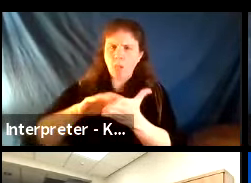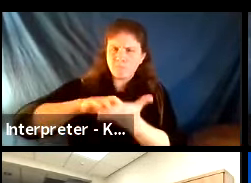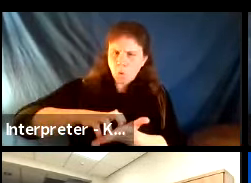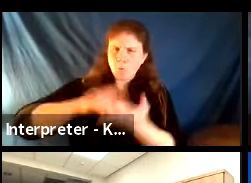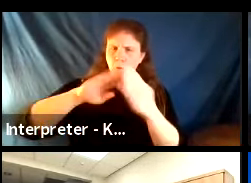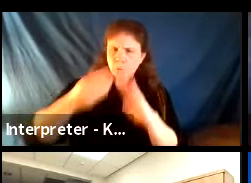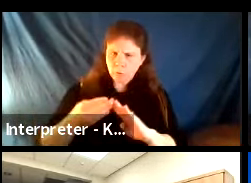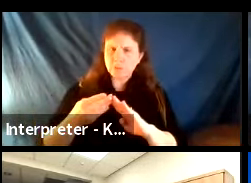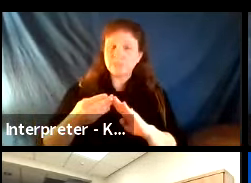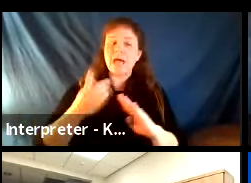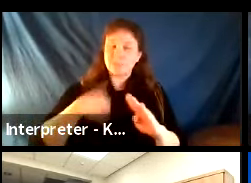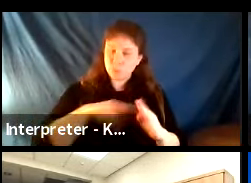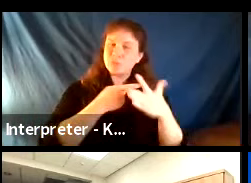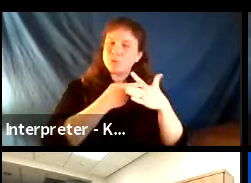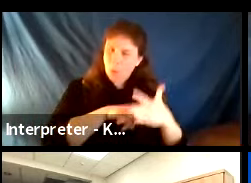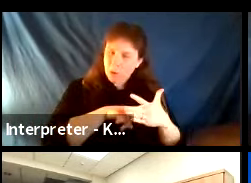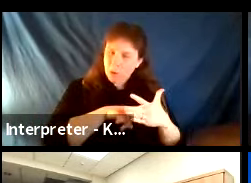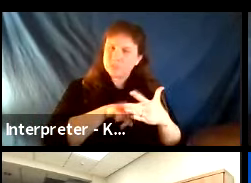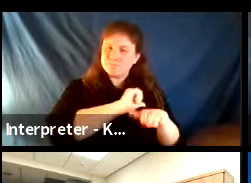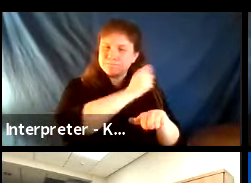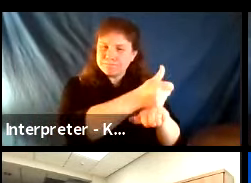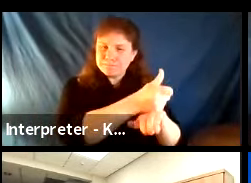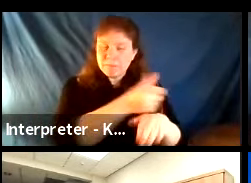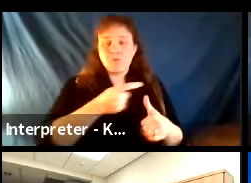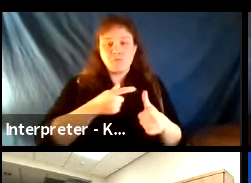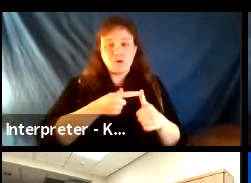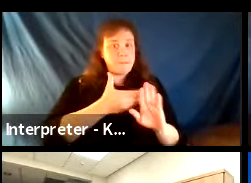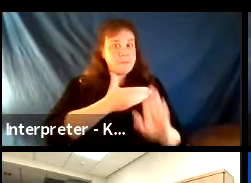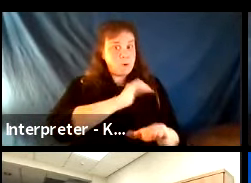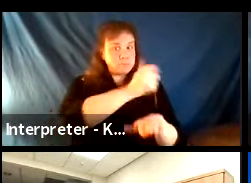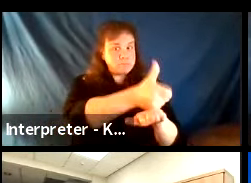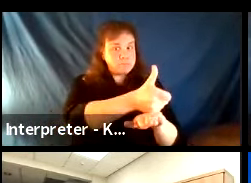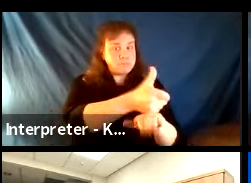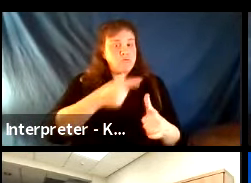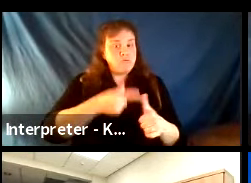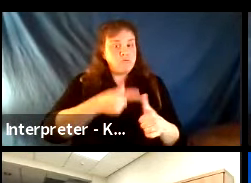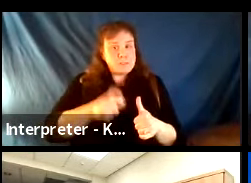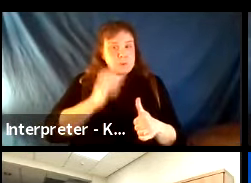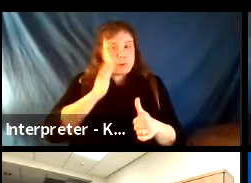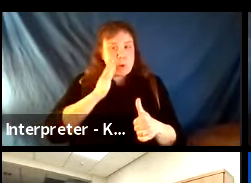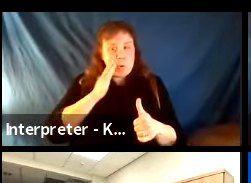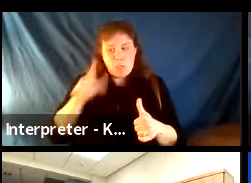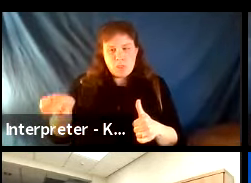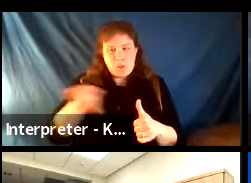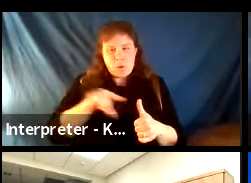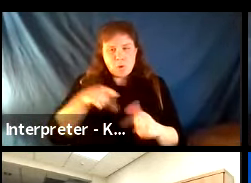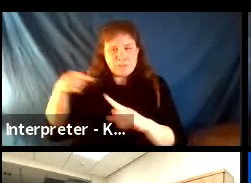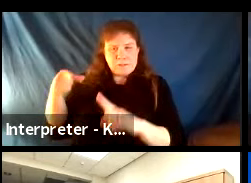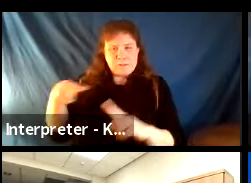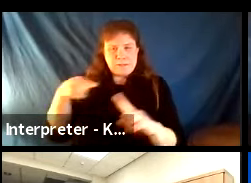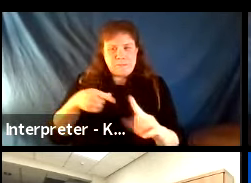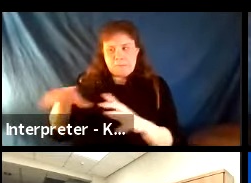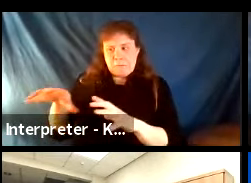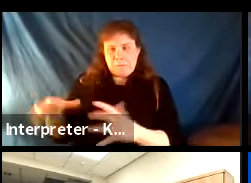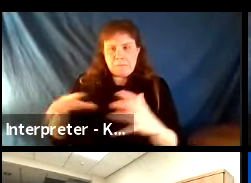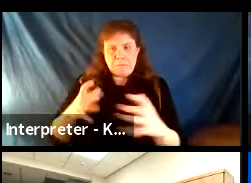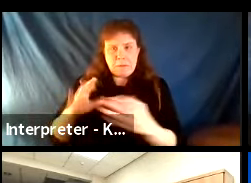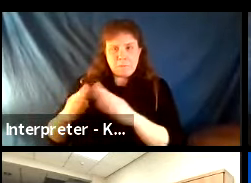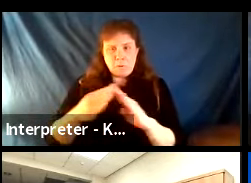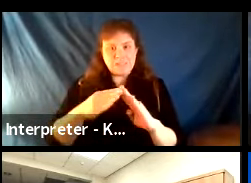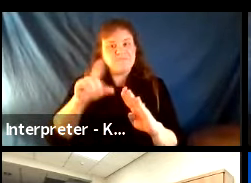to first acknowledge that for an implementation for those communities to work, we have to acknowledge that the structure we have in place right